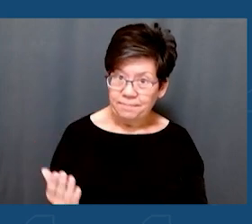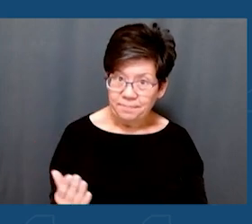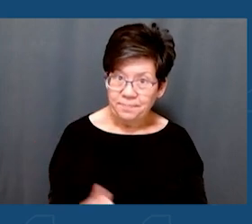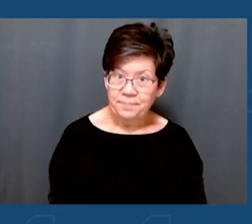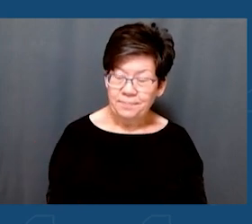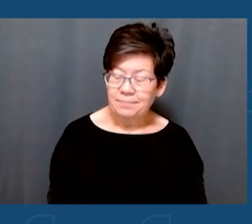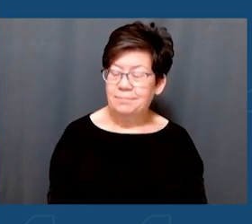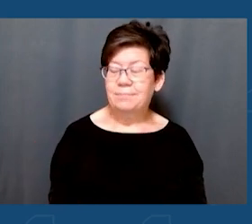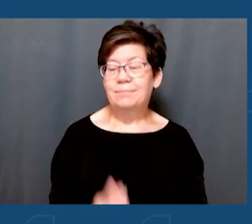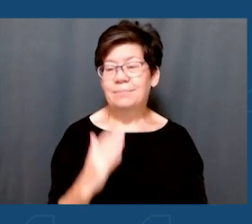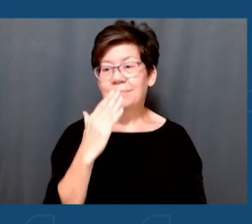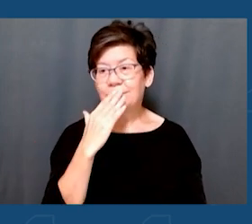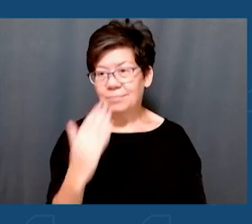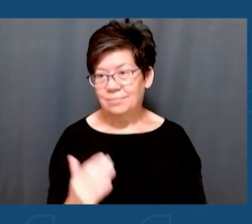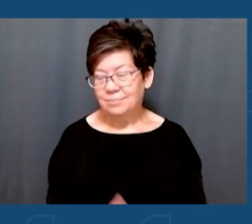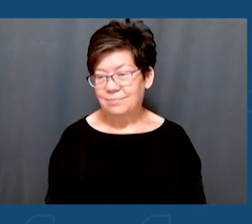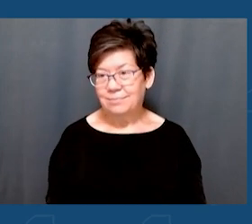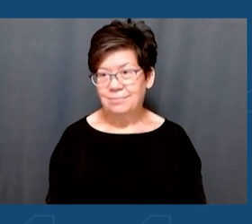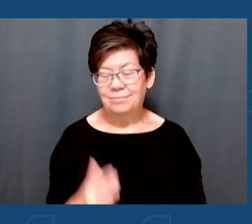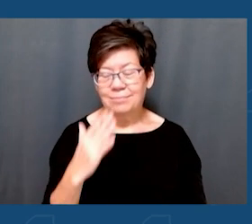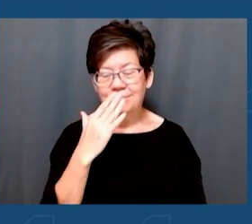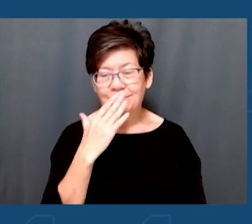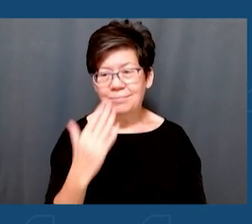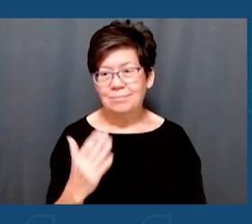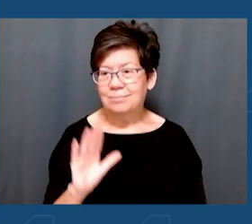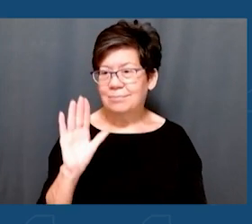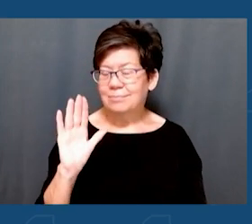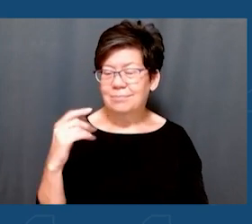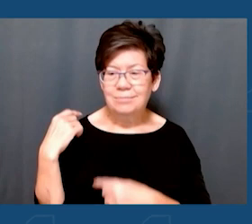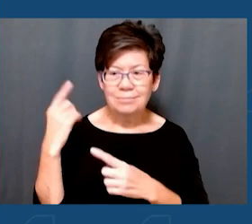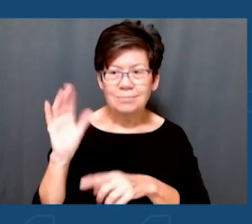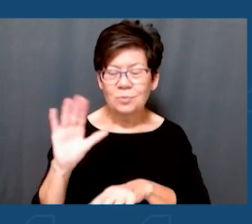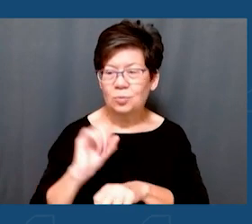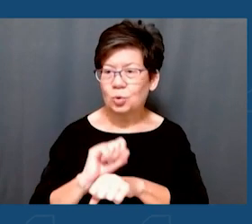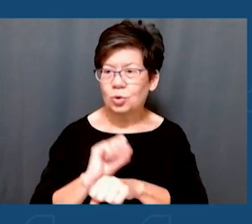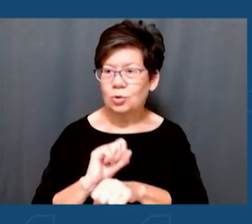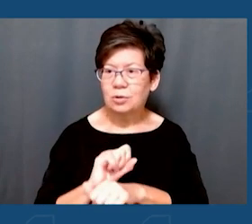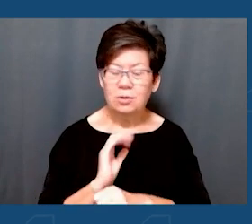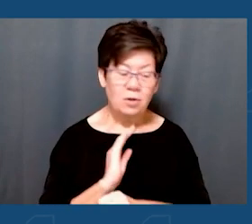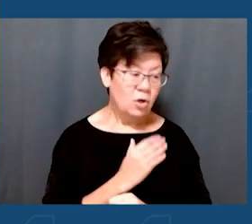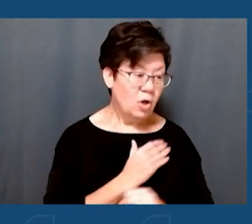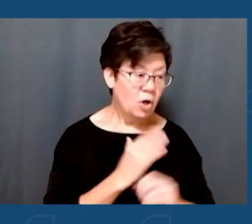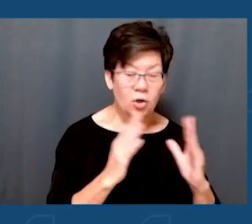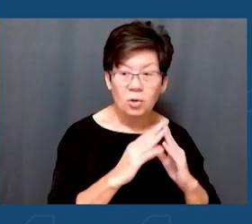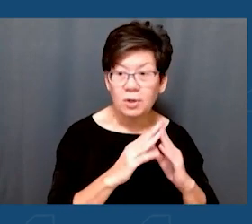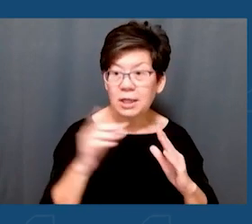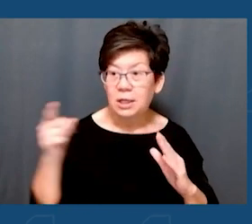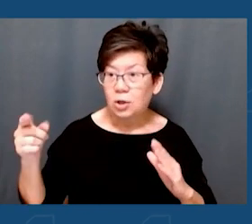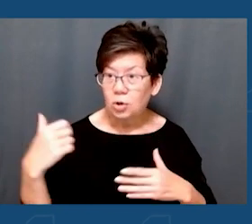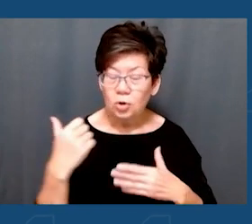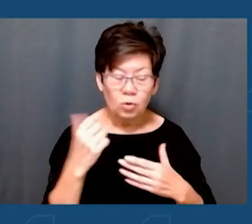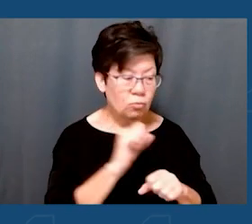thank you. Thank you very much for all you do for our community, for Western New York,